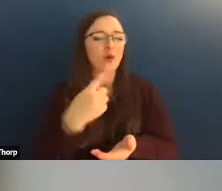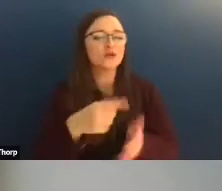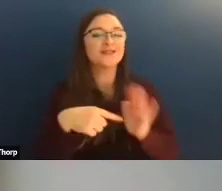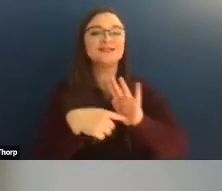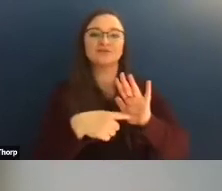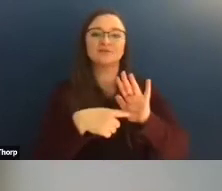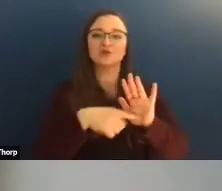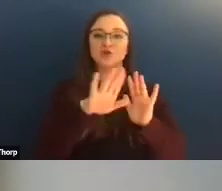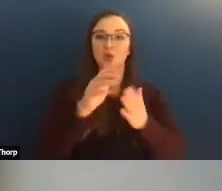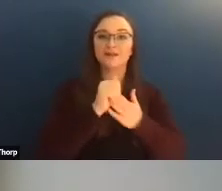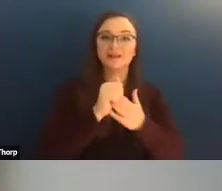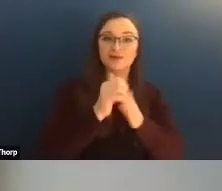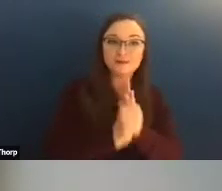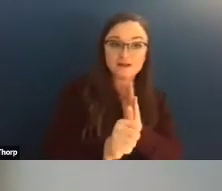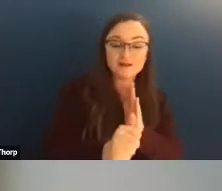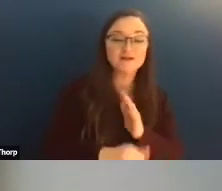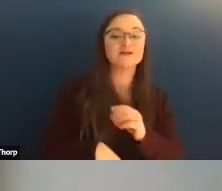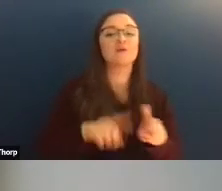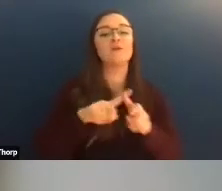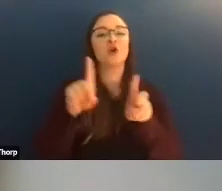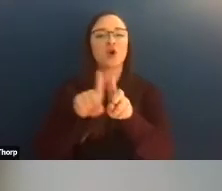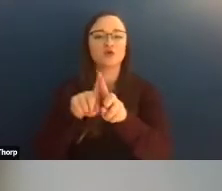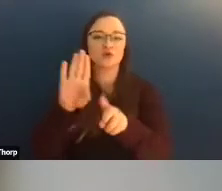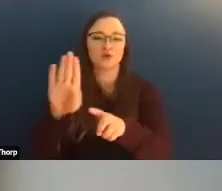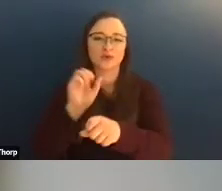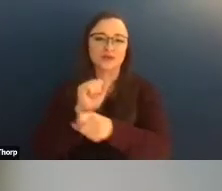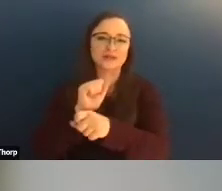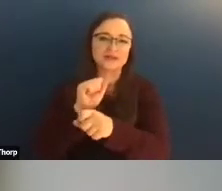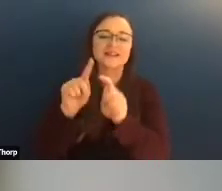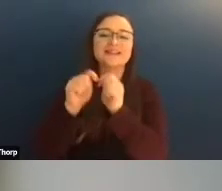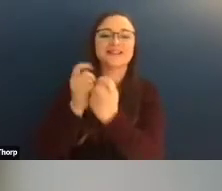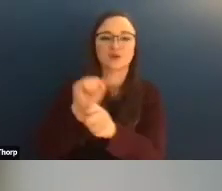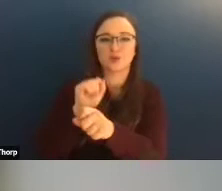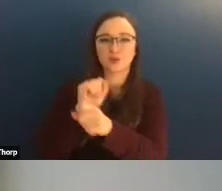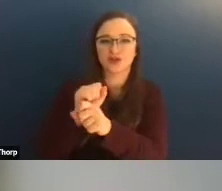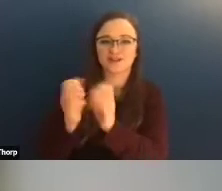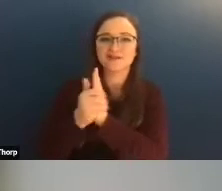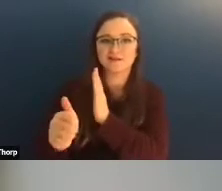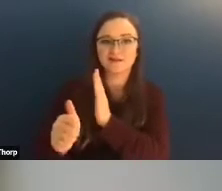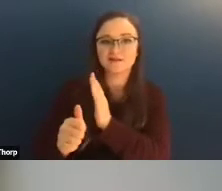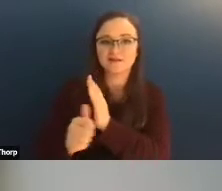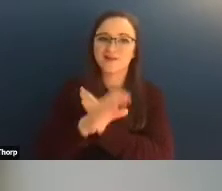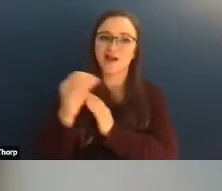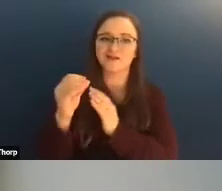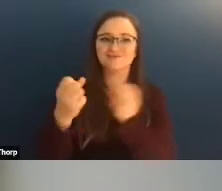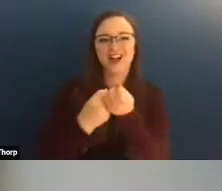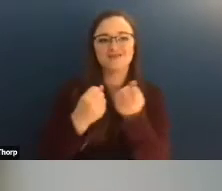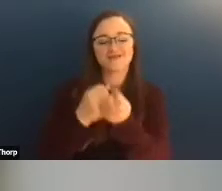your leadership, but as well as your team building skills and advocacy.